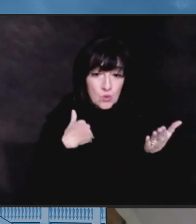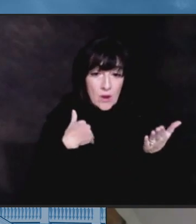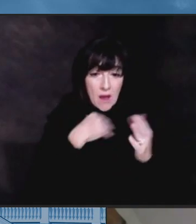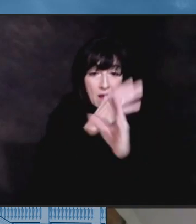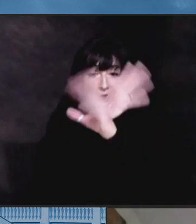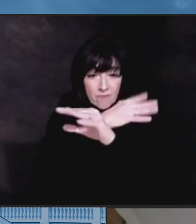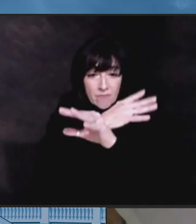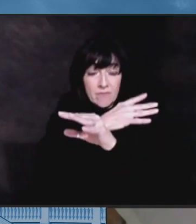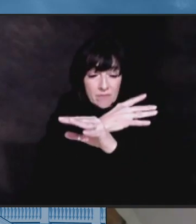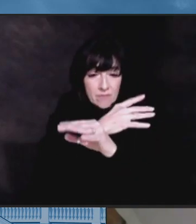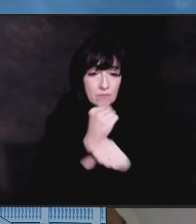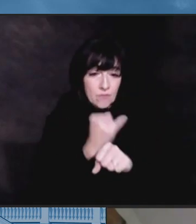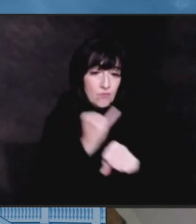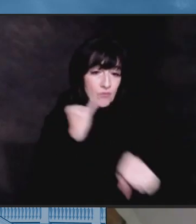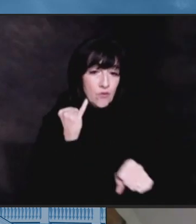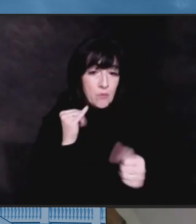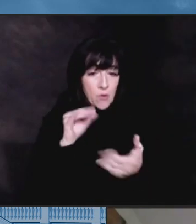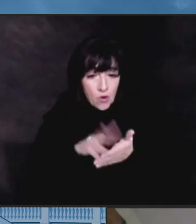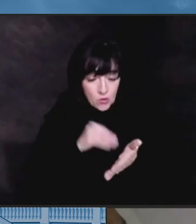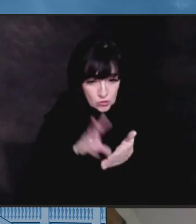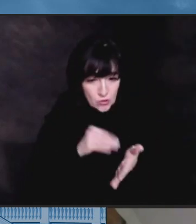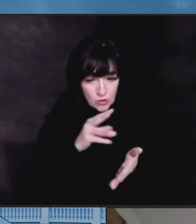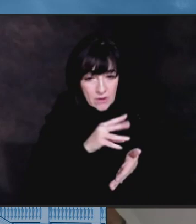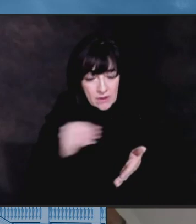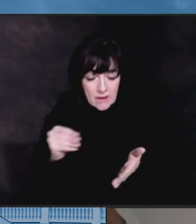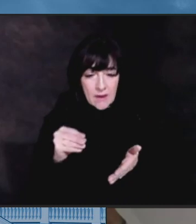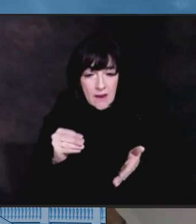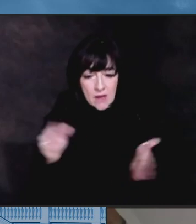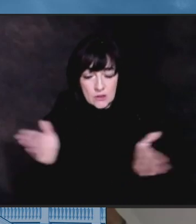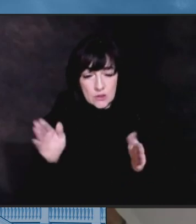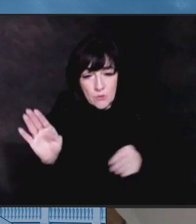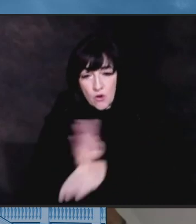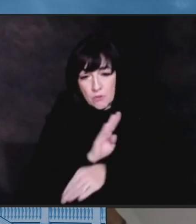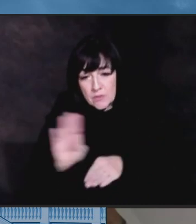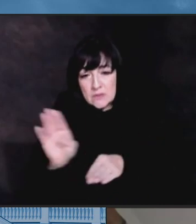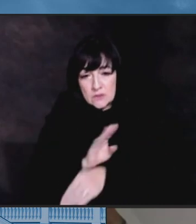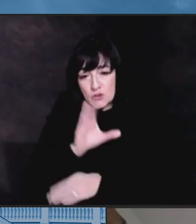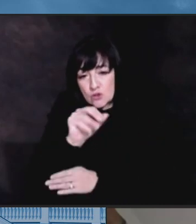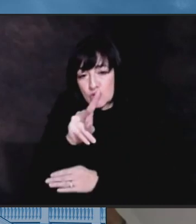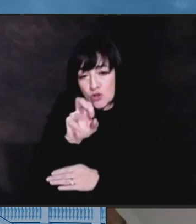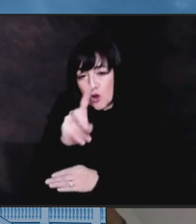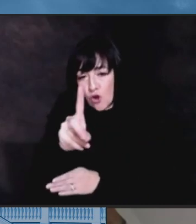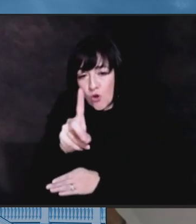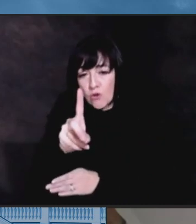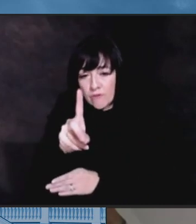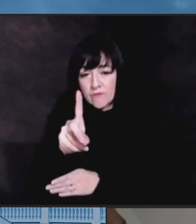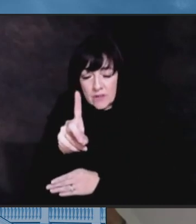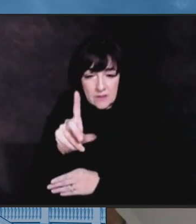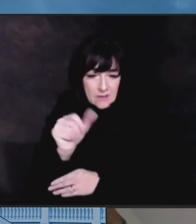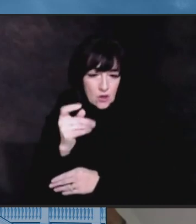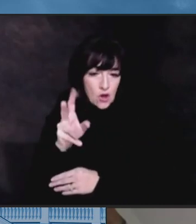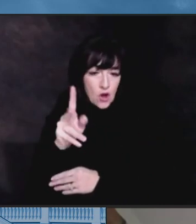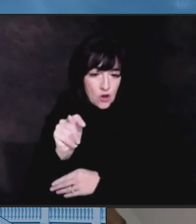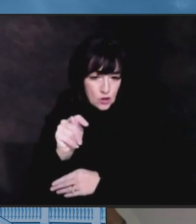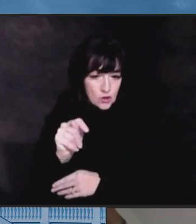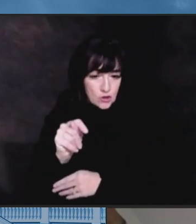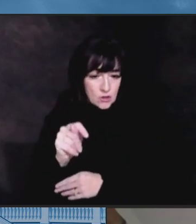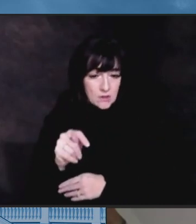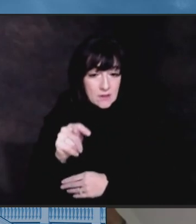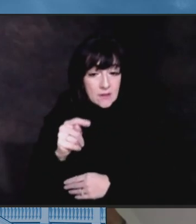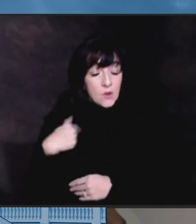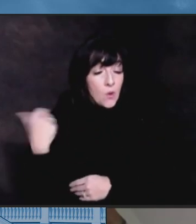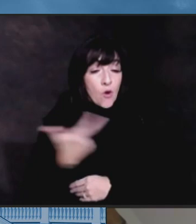businesses with the COVID-19 relief funds. We ask everybody to celebrate Hanukkah and then the Christmas season after